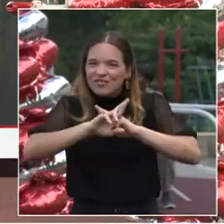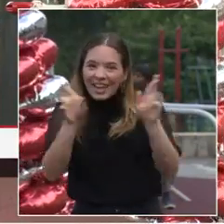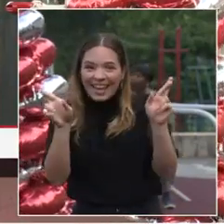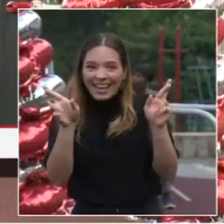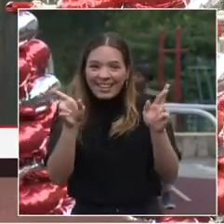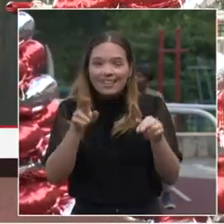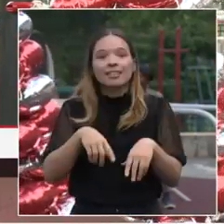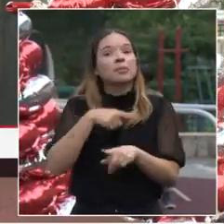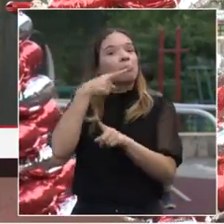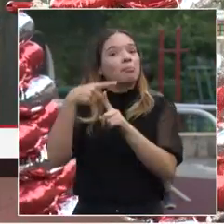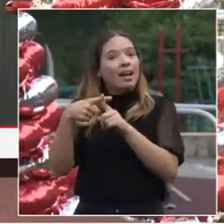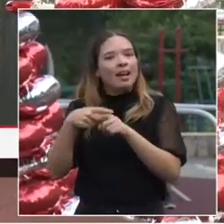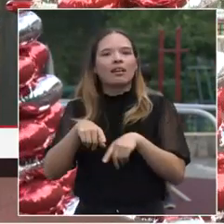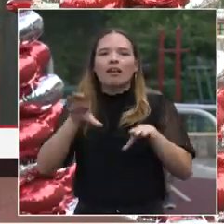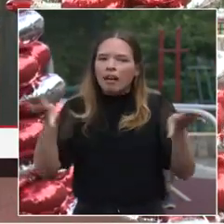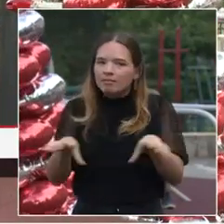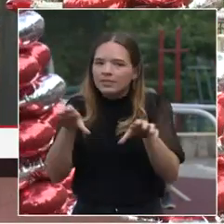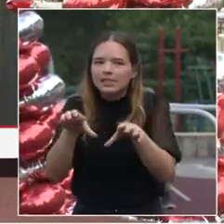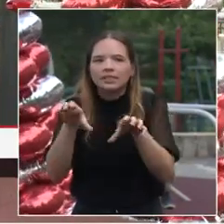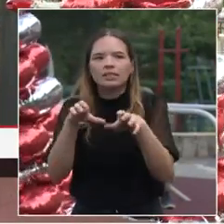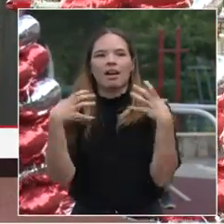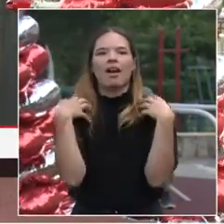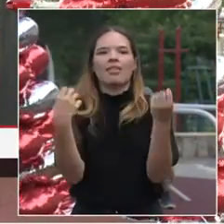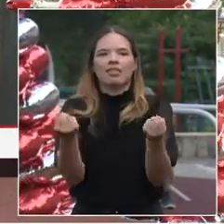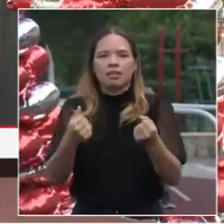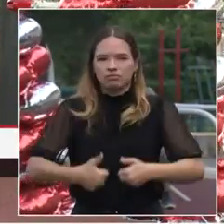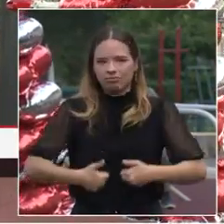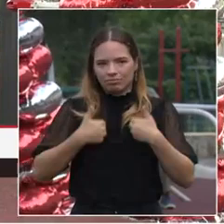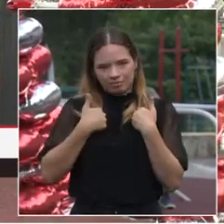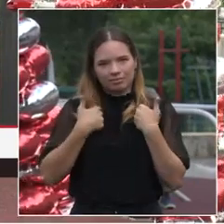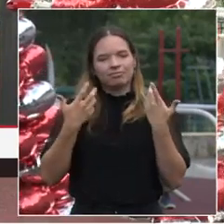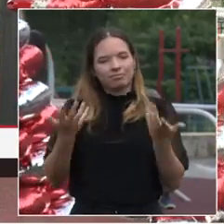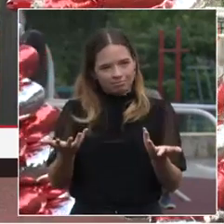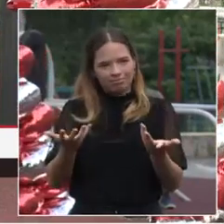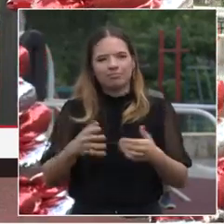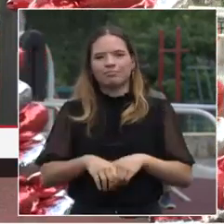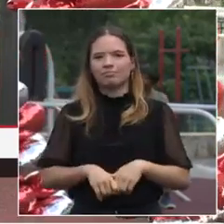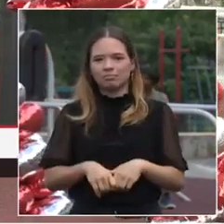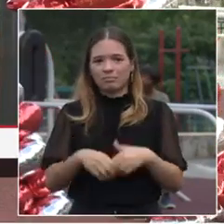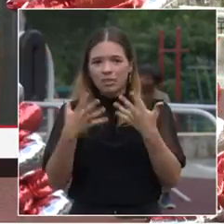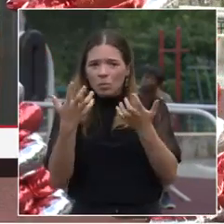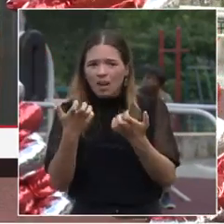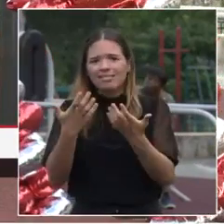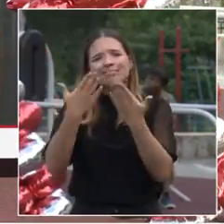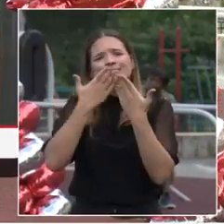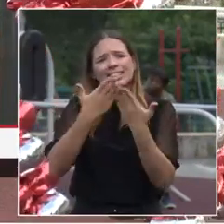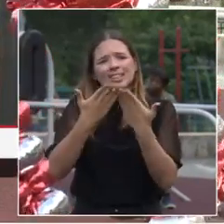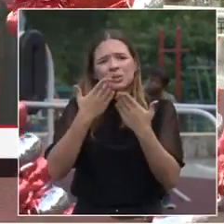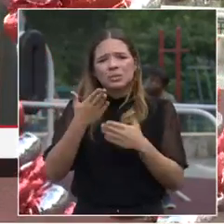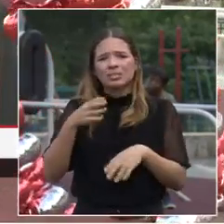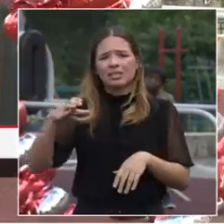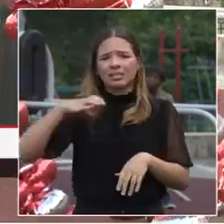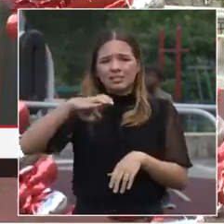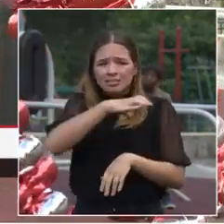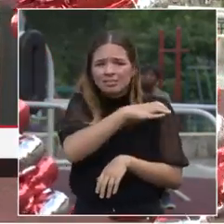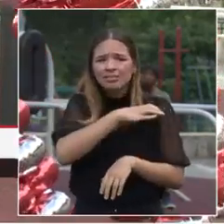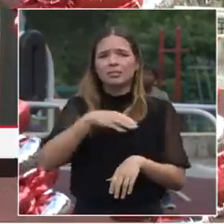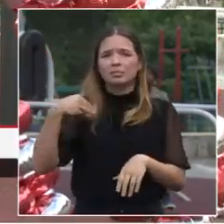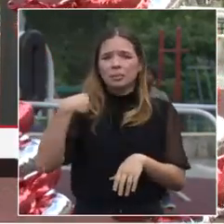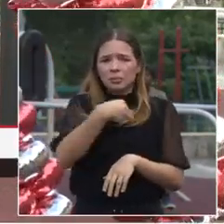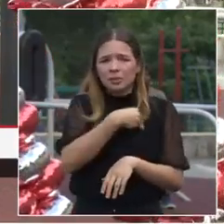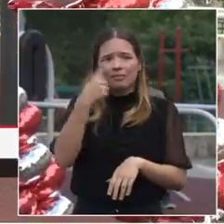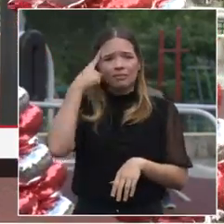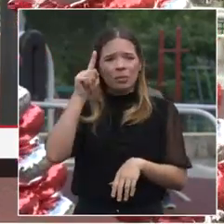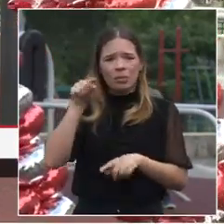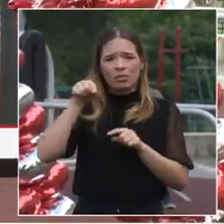lifestyle. So I'm very appreciative. So with that being said, we want to welcome the council member for Ward 4 and an advocate for